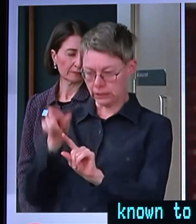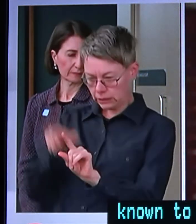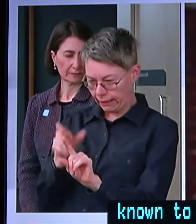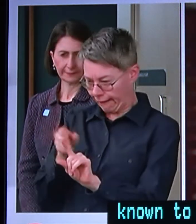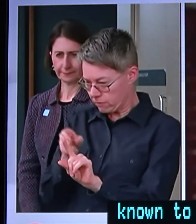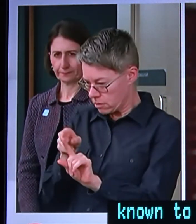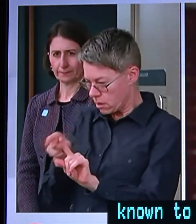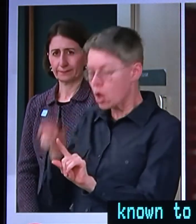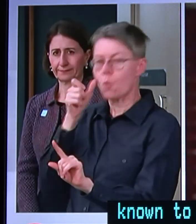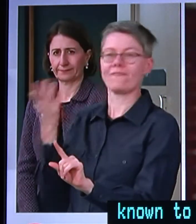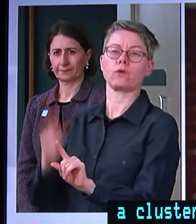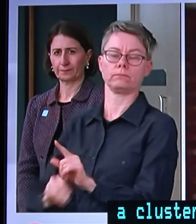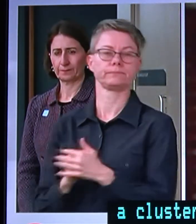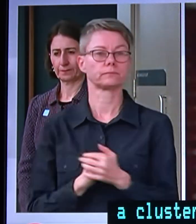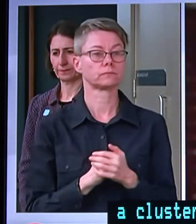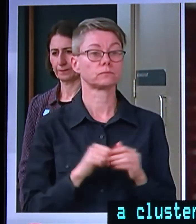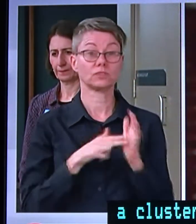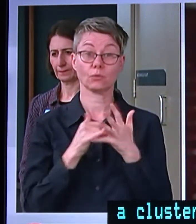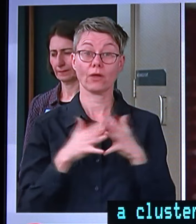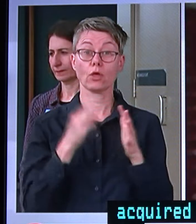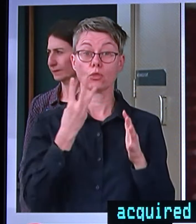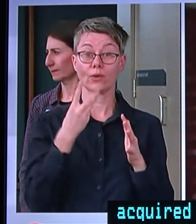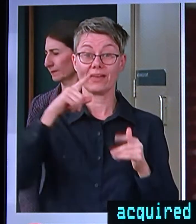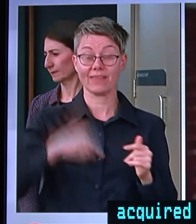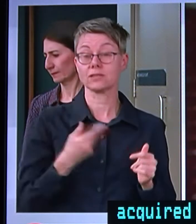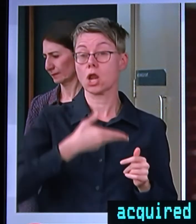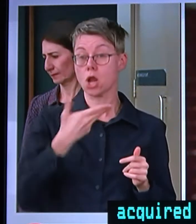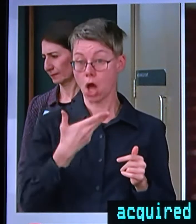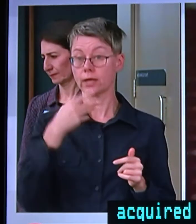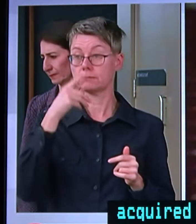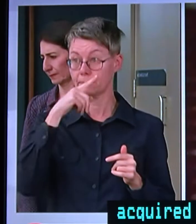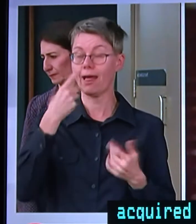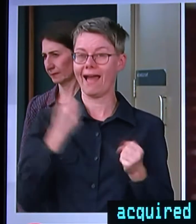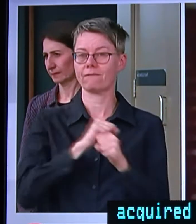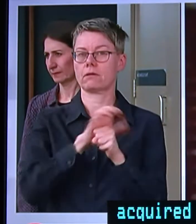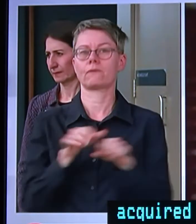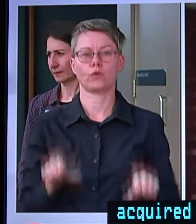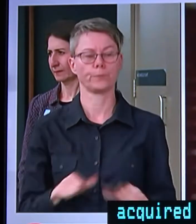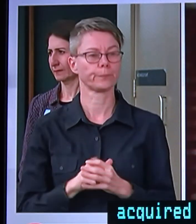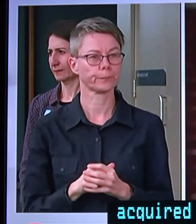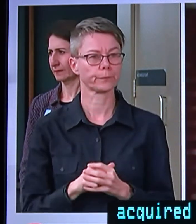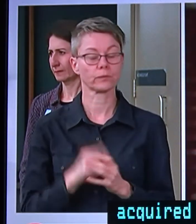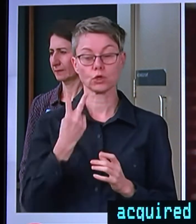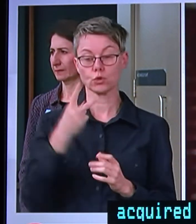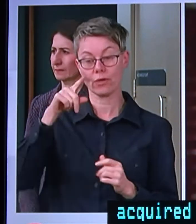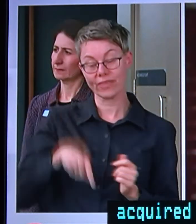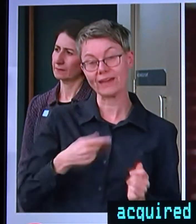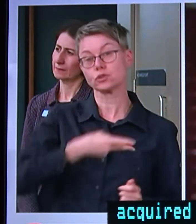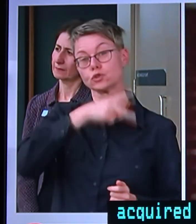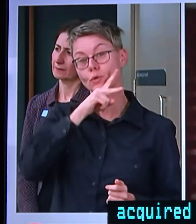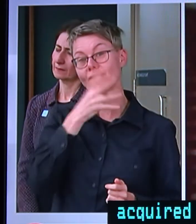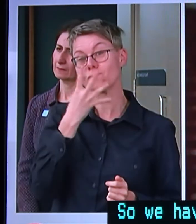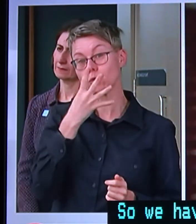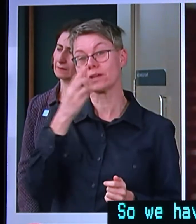established. So we have a total of 3,009 confirmed cases in New South Wales, and